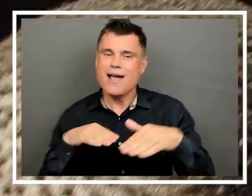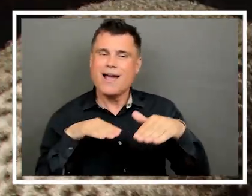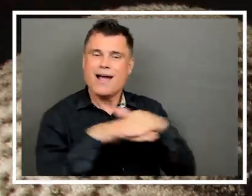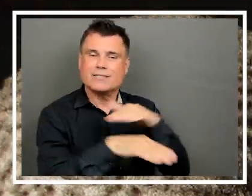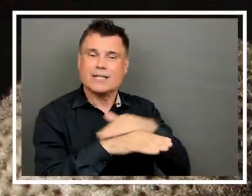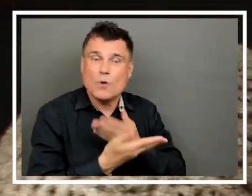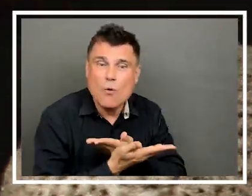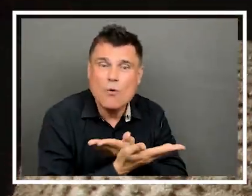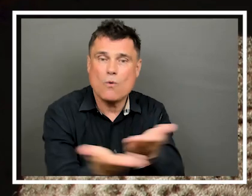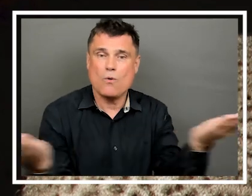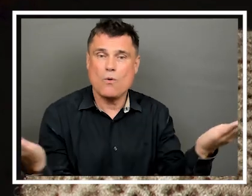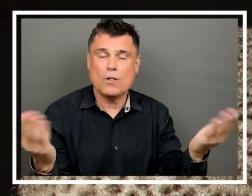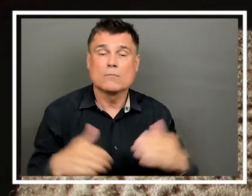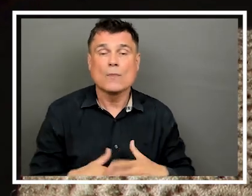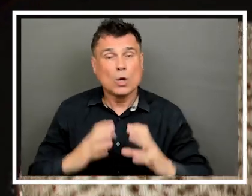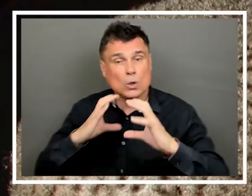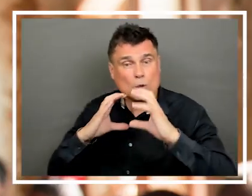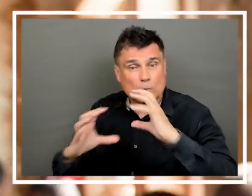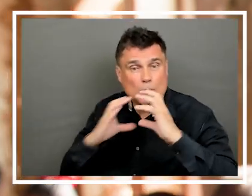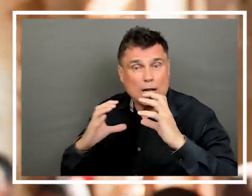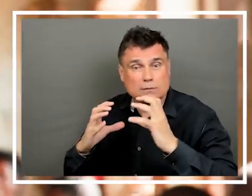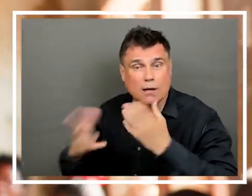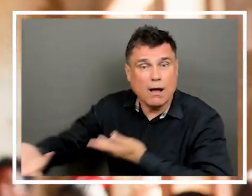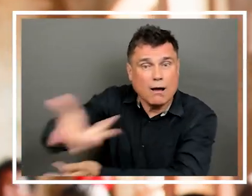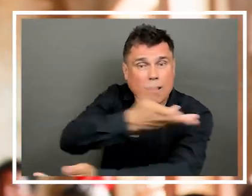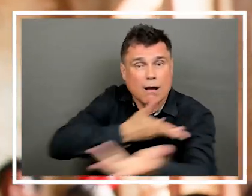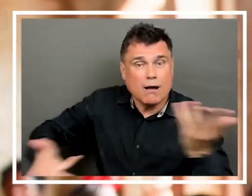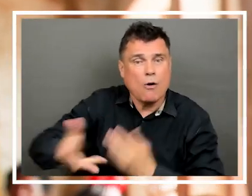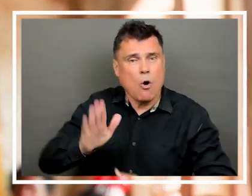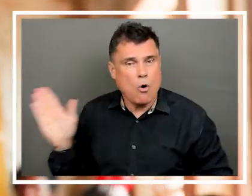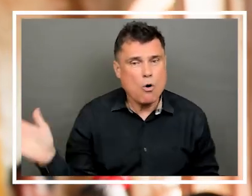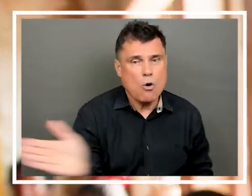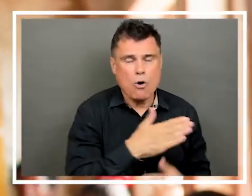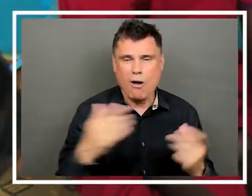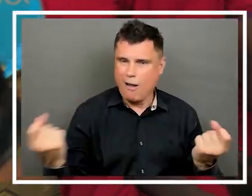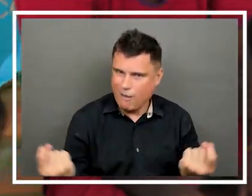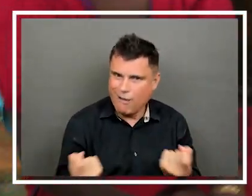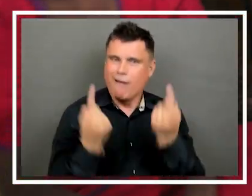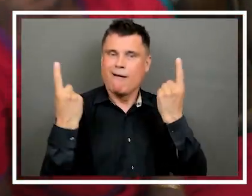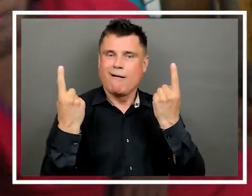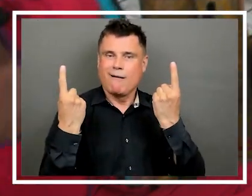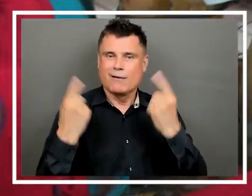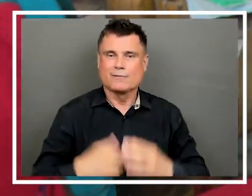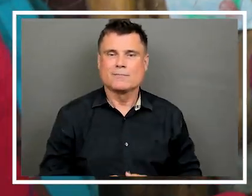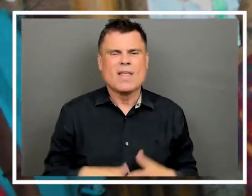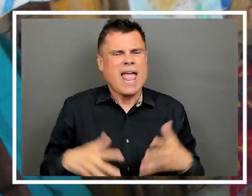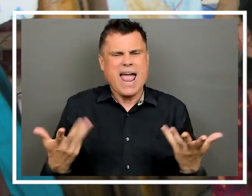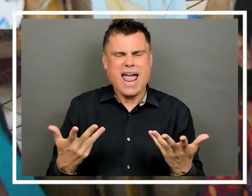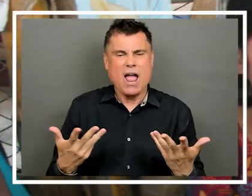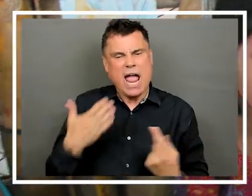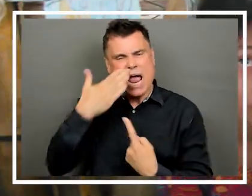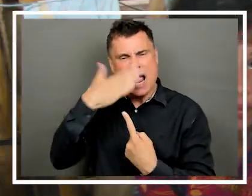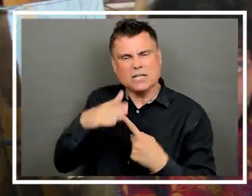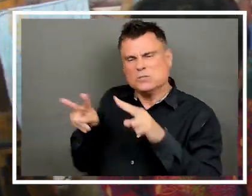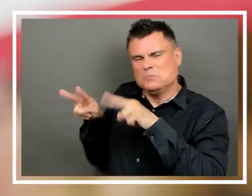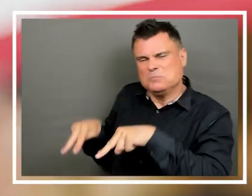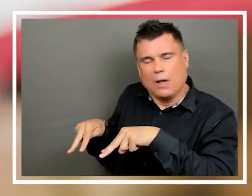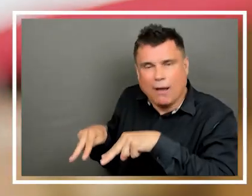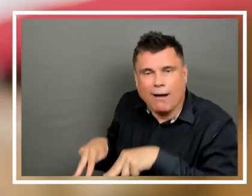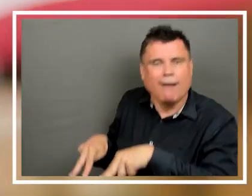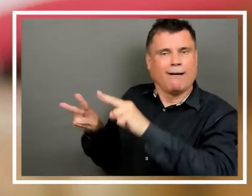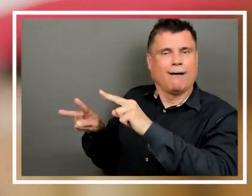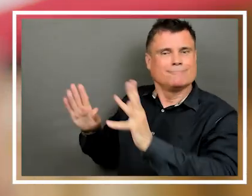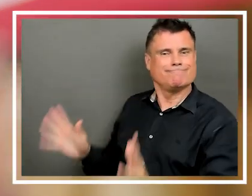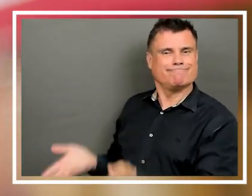people and communicate in ways that everyone can understand? How can we promote positive attitudes and